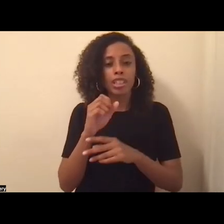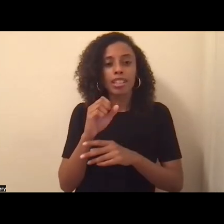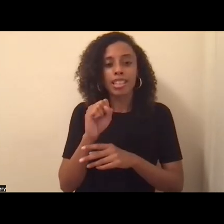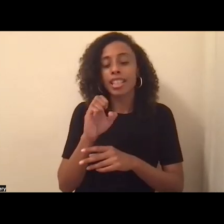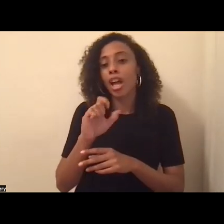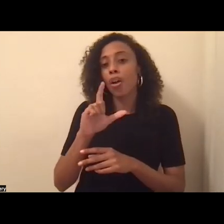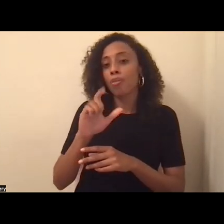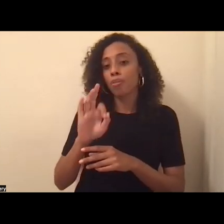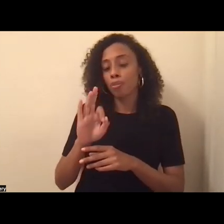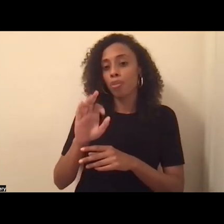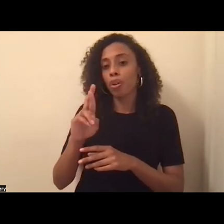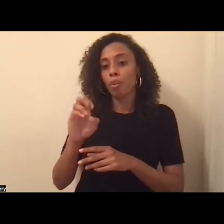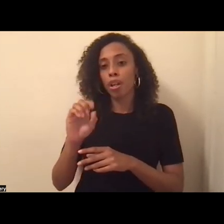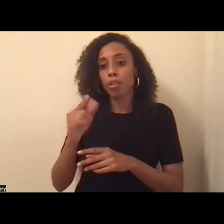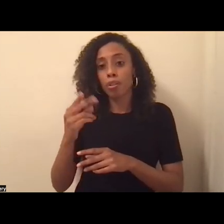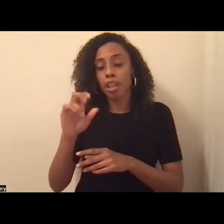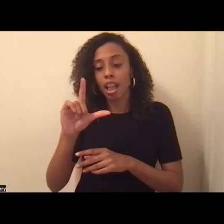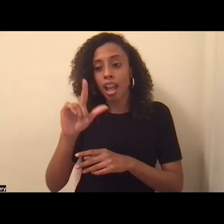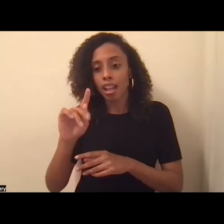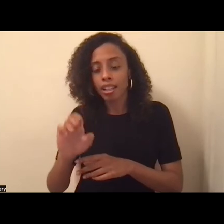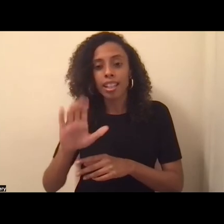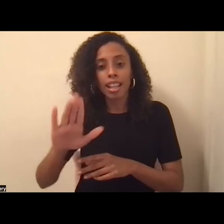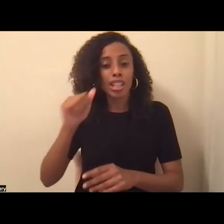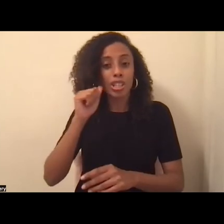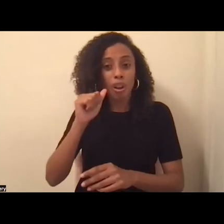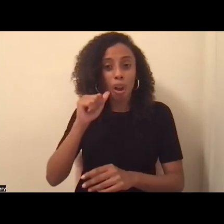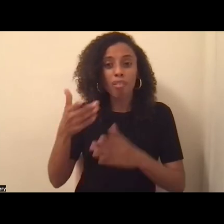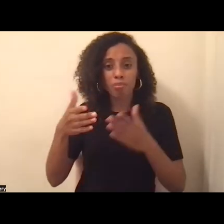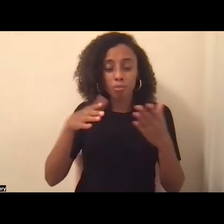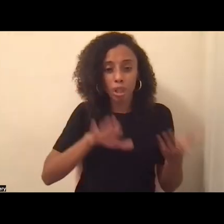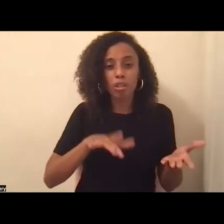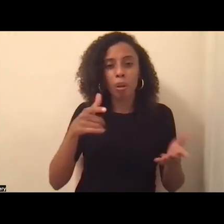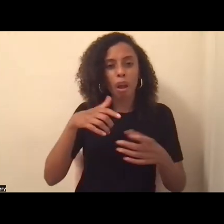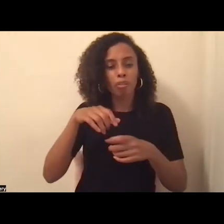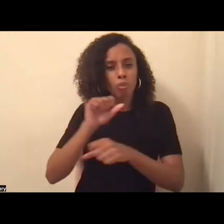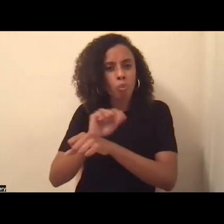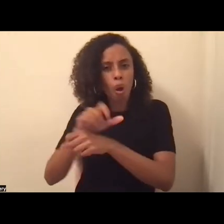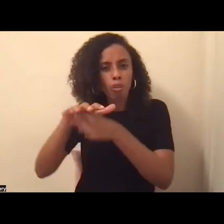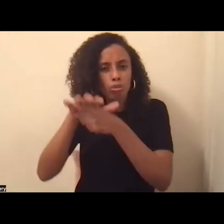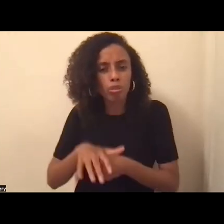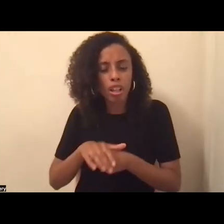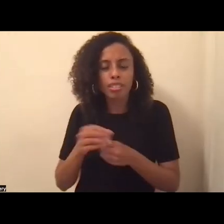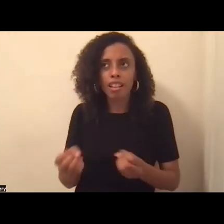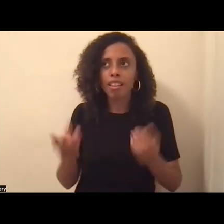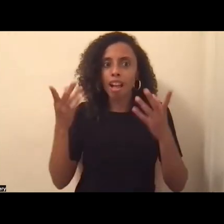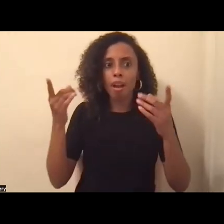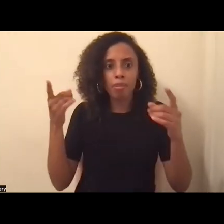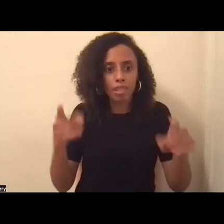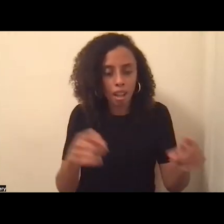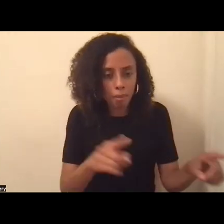He's been stressed out with work. There's just a lot going on. And so actually it